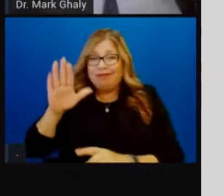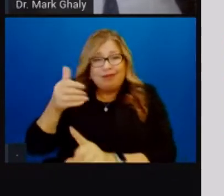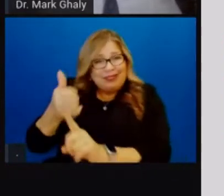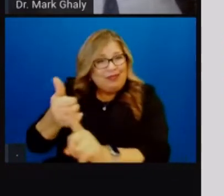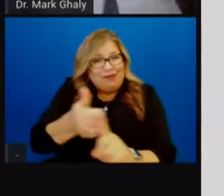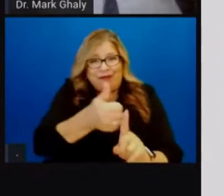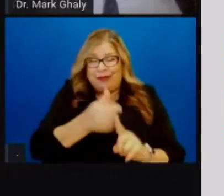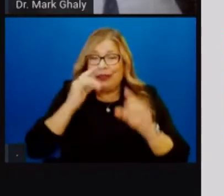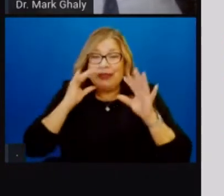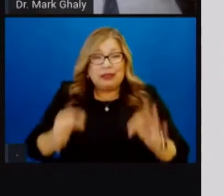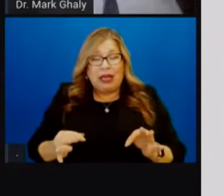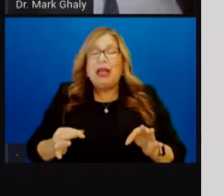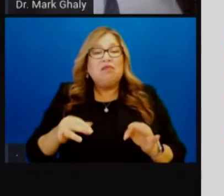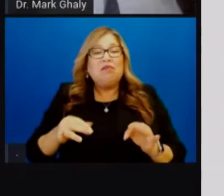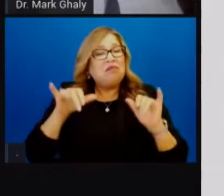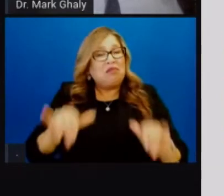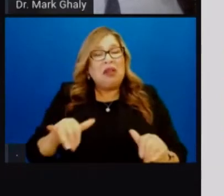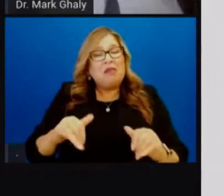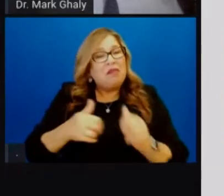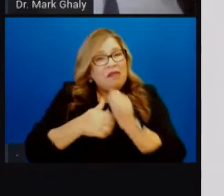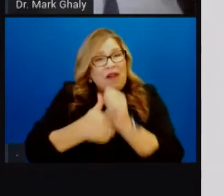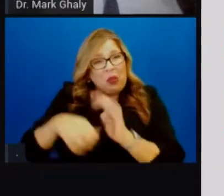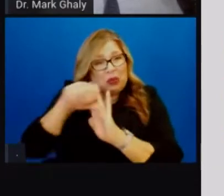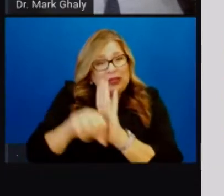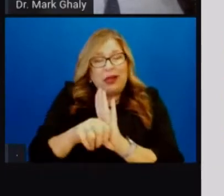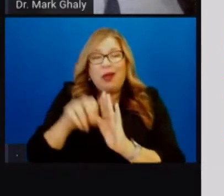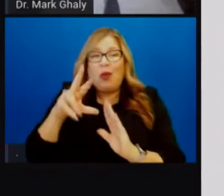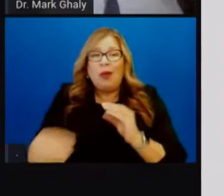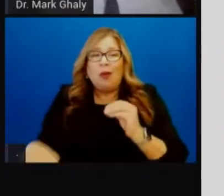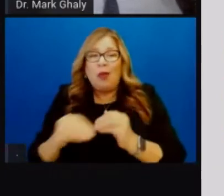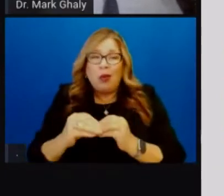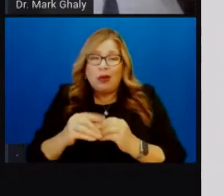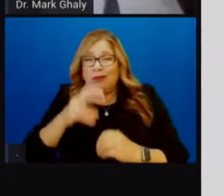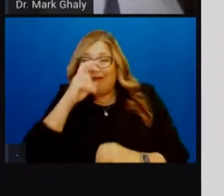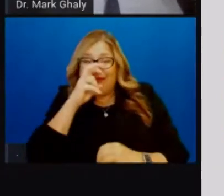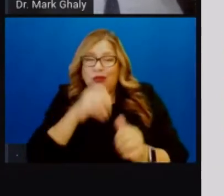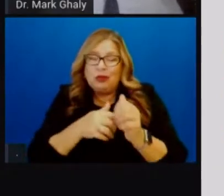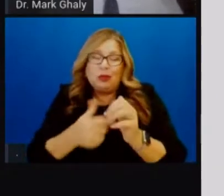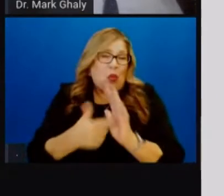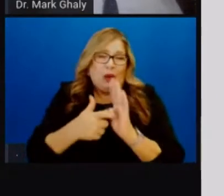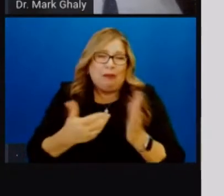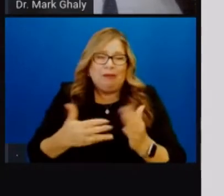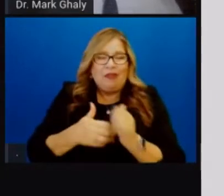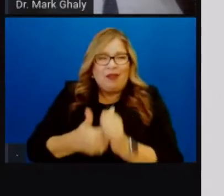additional requirements beyond what the state is outlining today. Next slide, please.